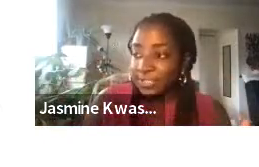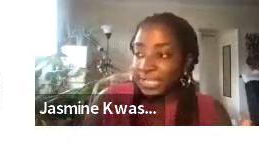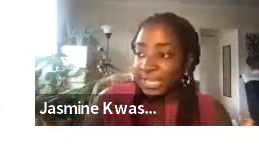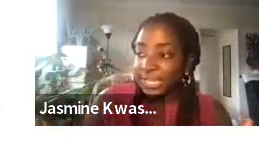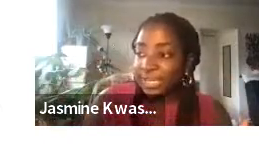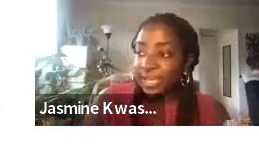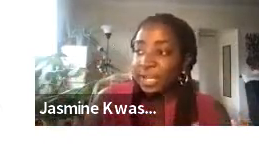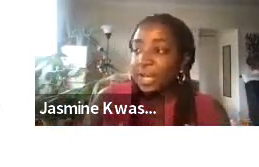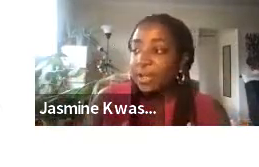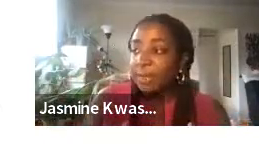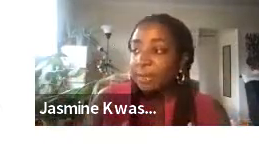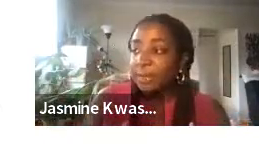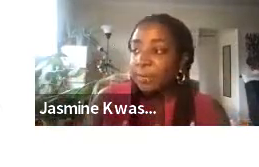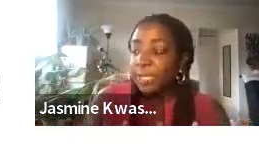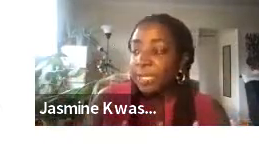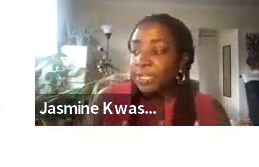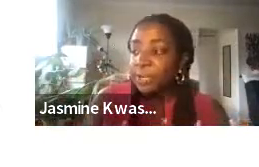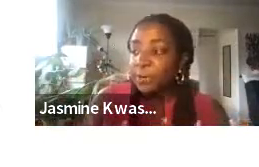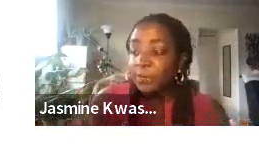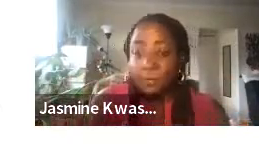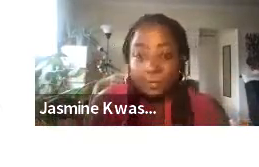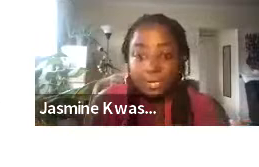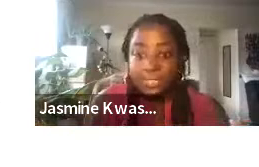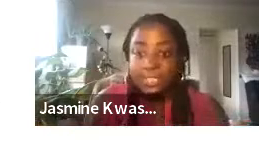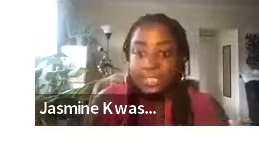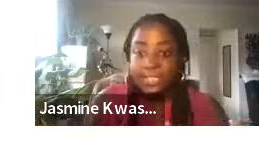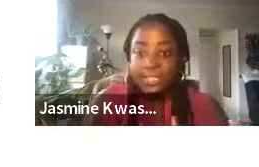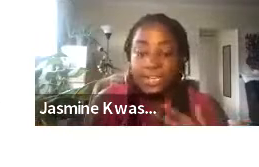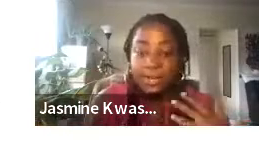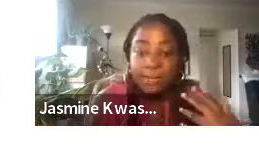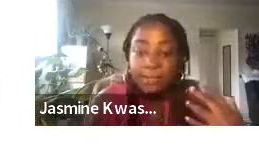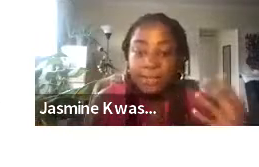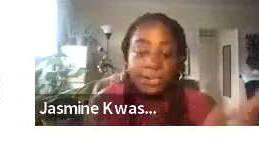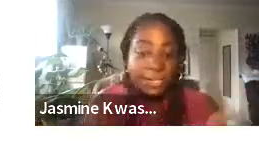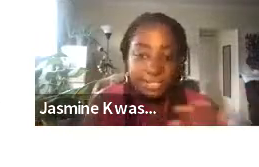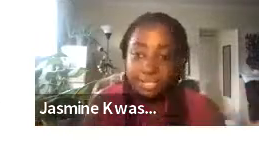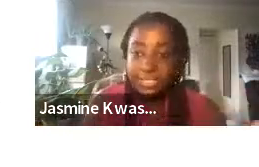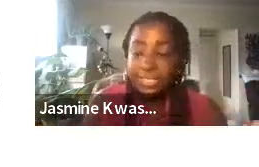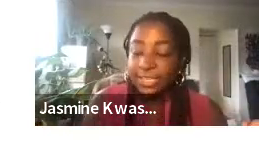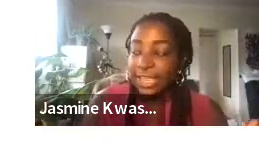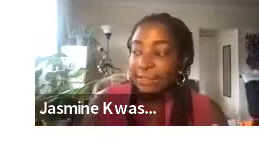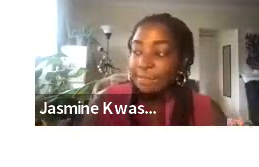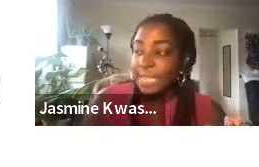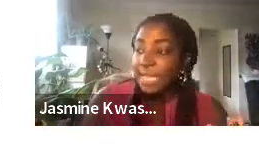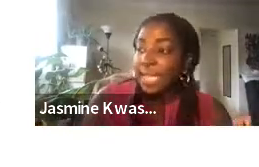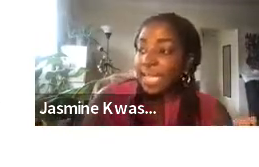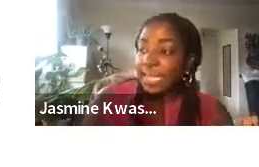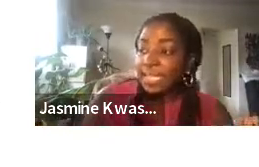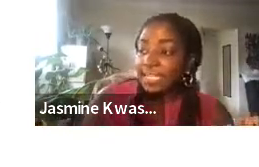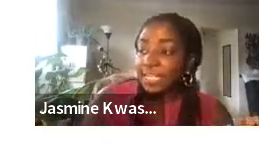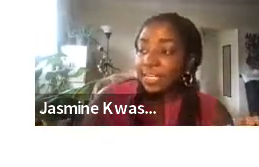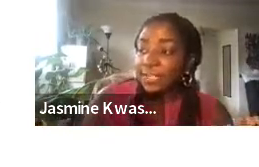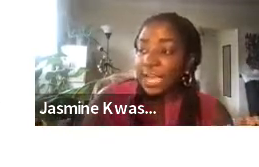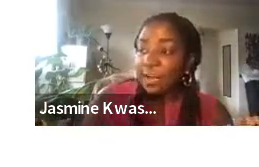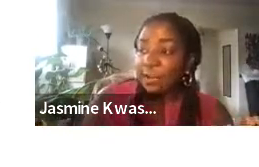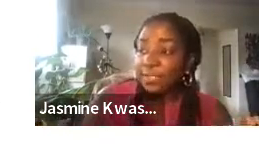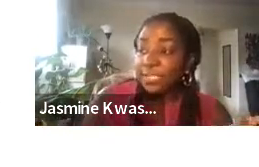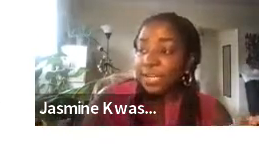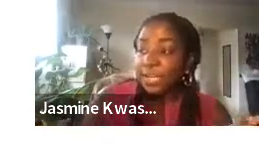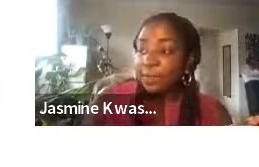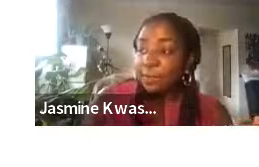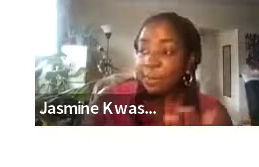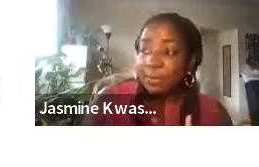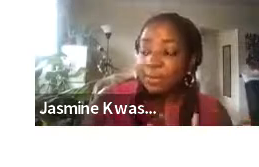connectivity of your skin. You can show fear responses, fear conditioning, things like that. And it turns